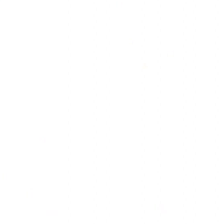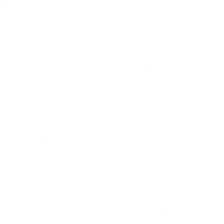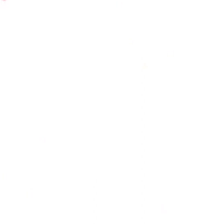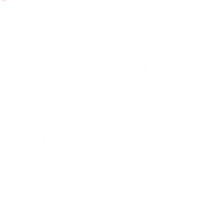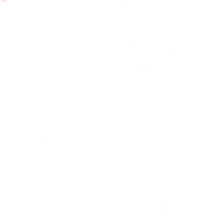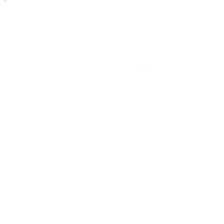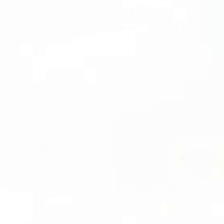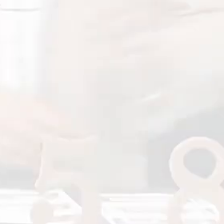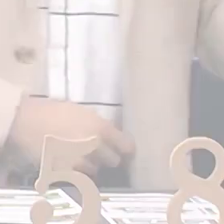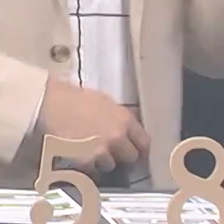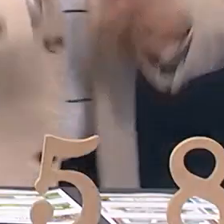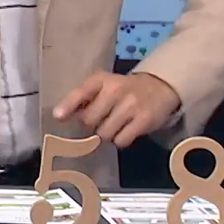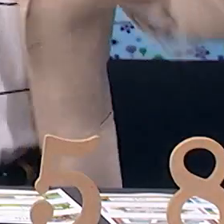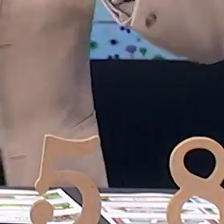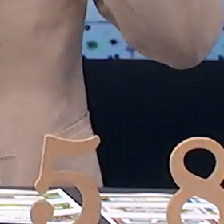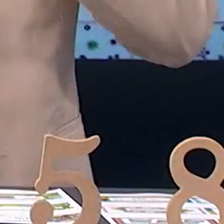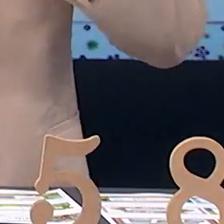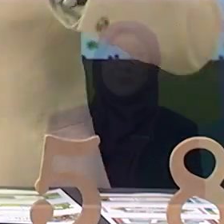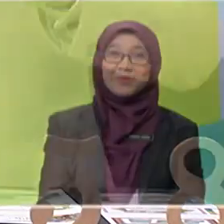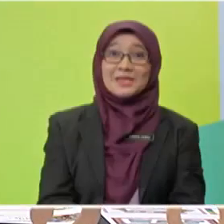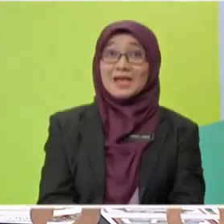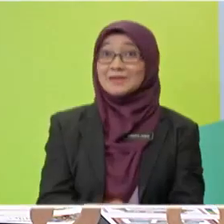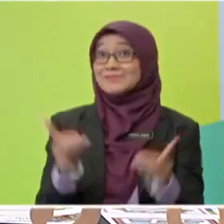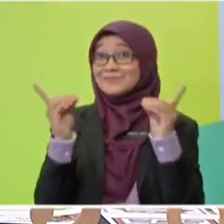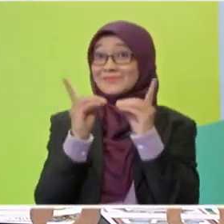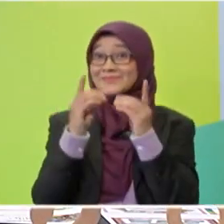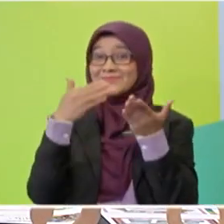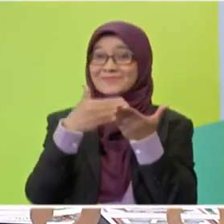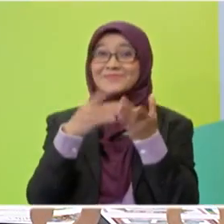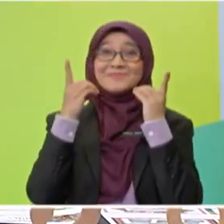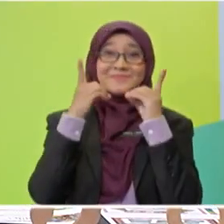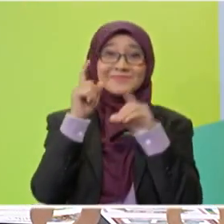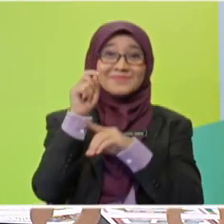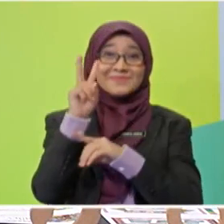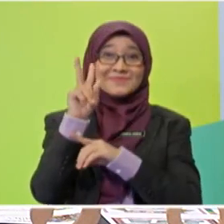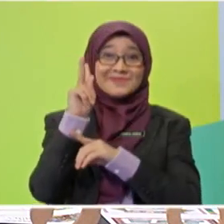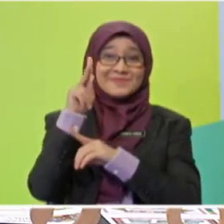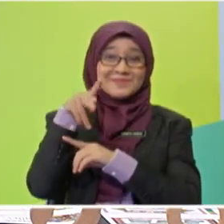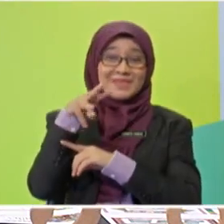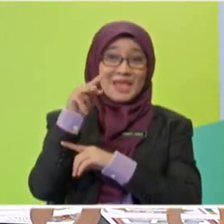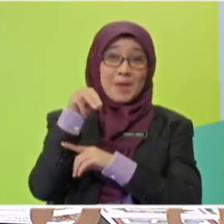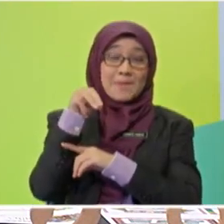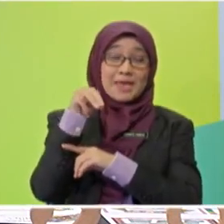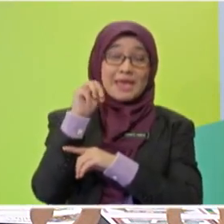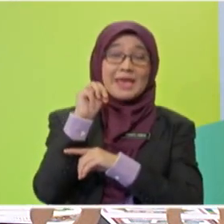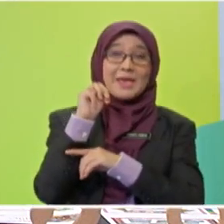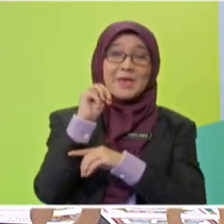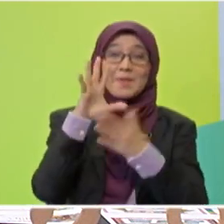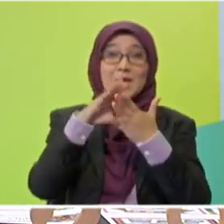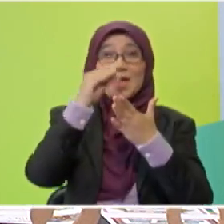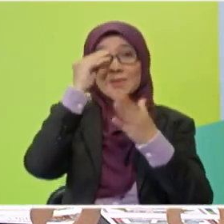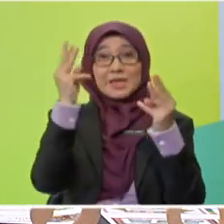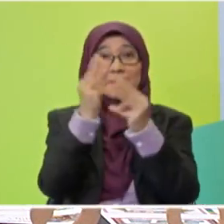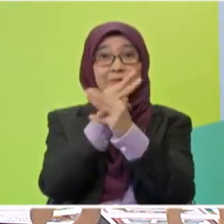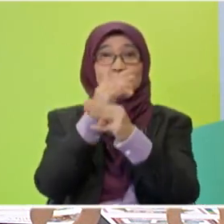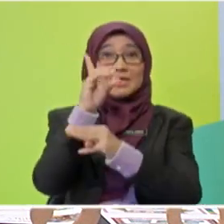DidikTV KPM. And you're back with us on DidikTV KPM on Level 2 slot. Today we are learning Mathematics